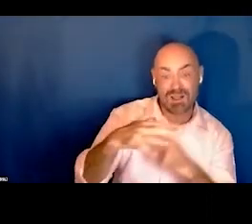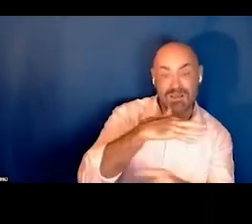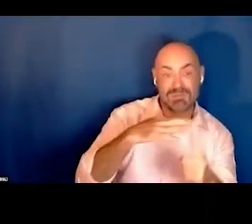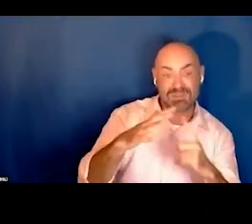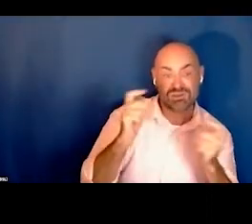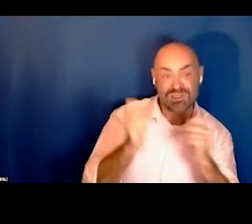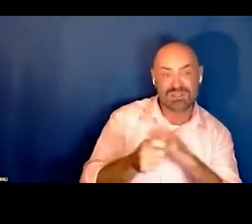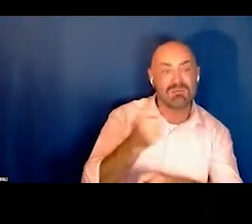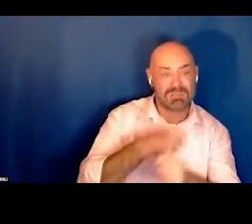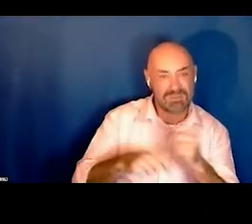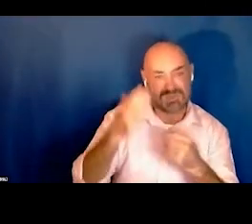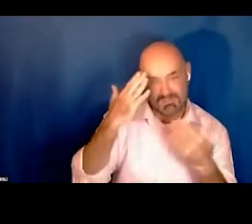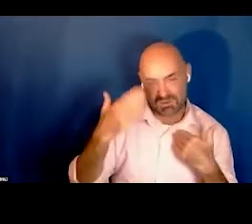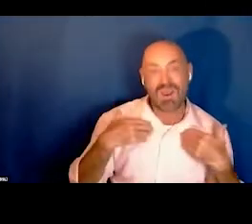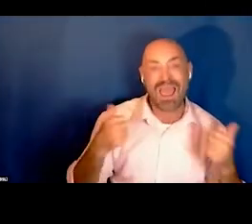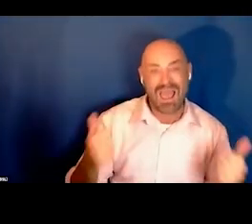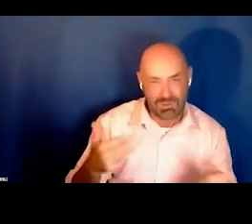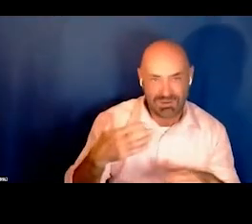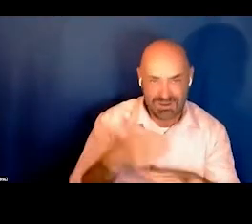slide.